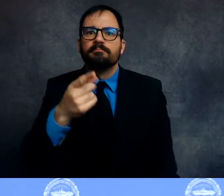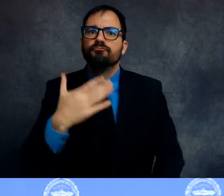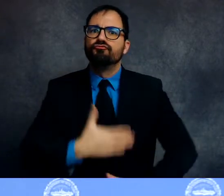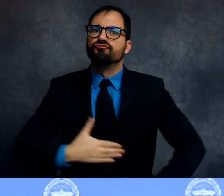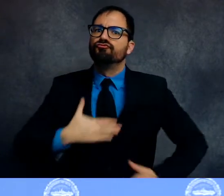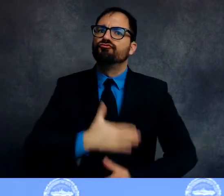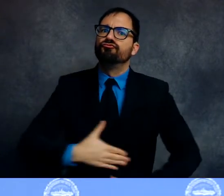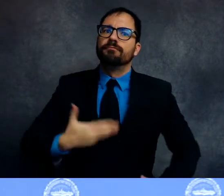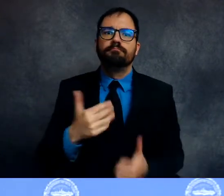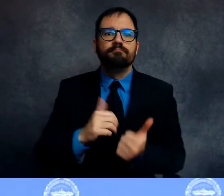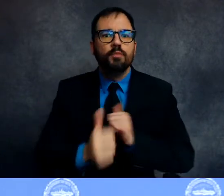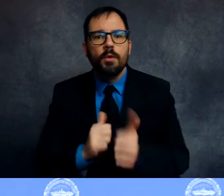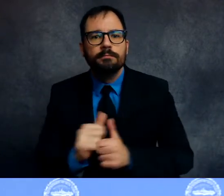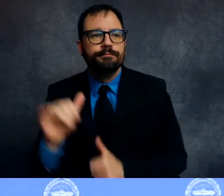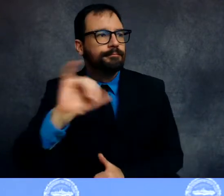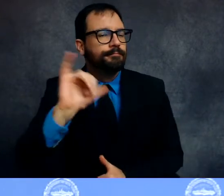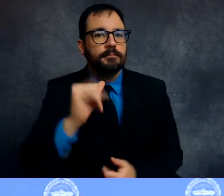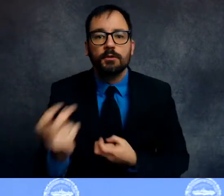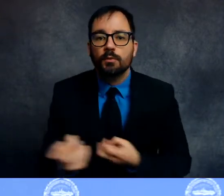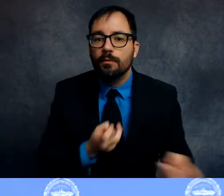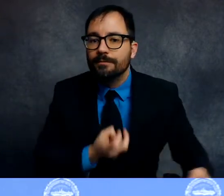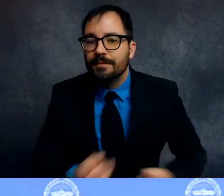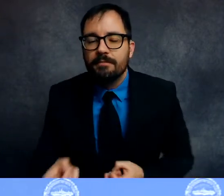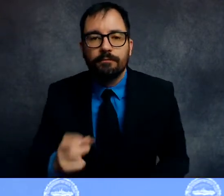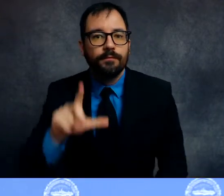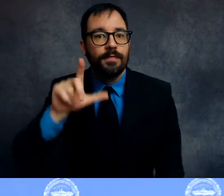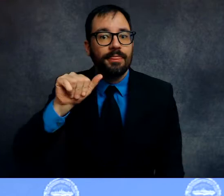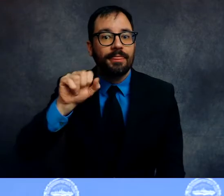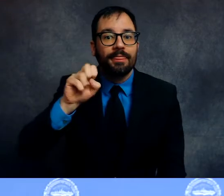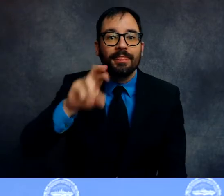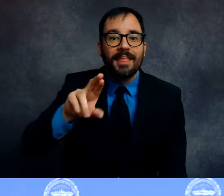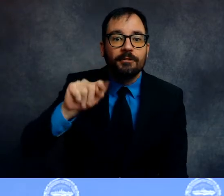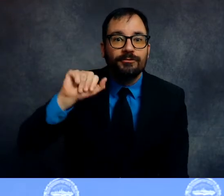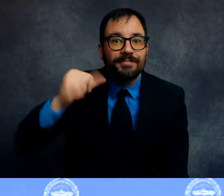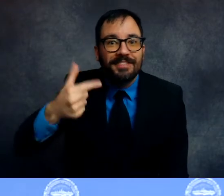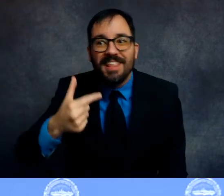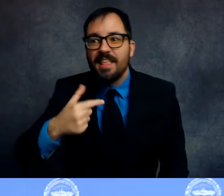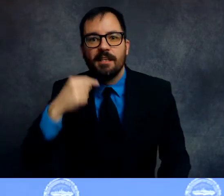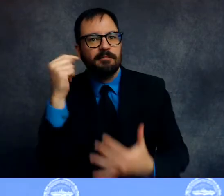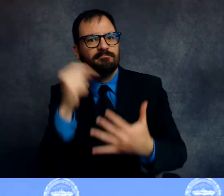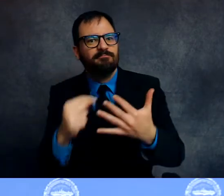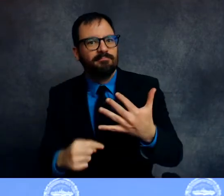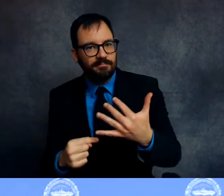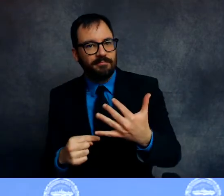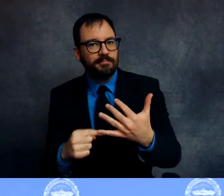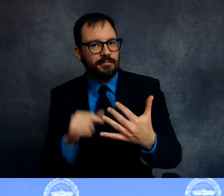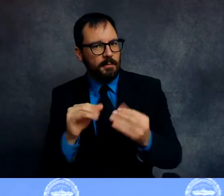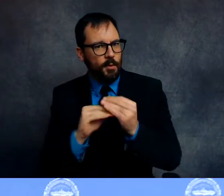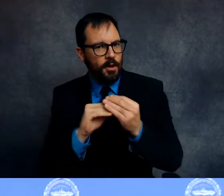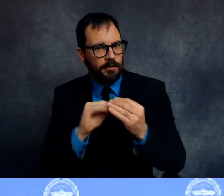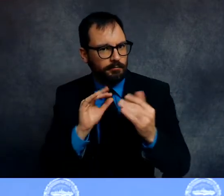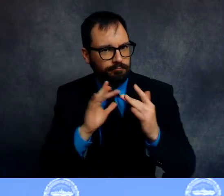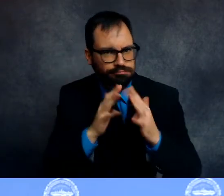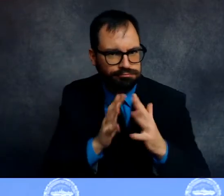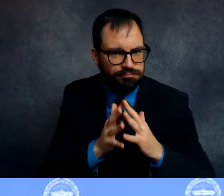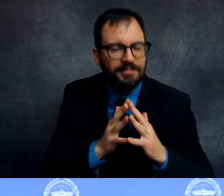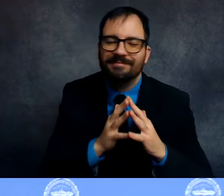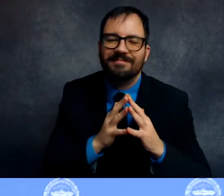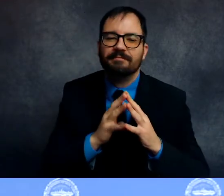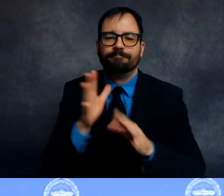higher contact indoor recreation like roller skating, laser tag, until at least March